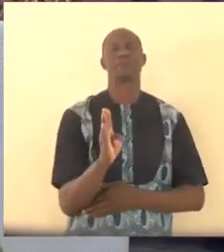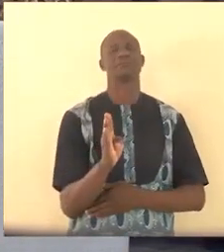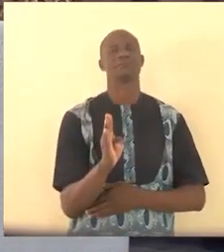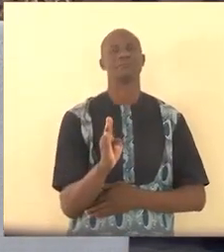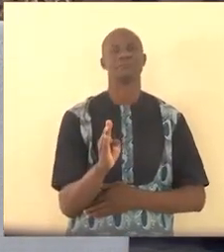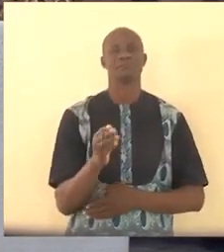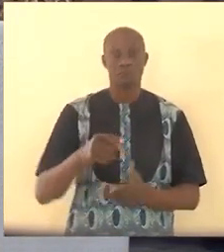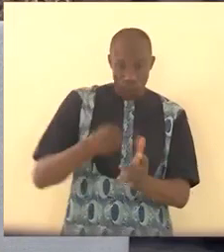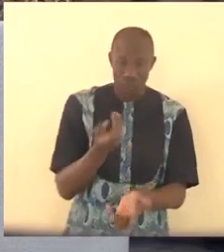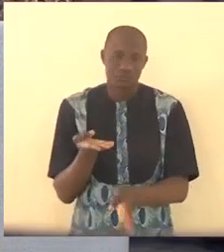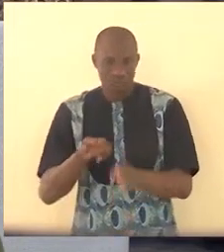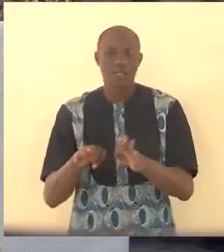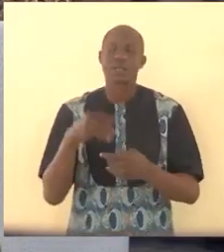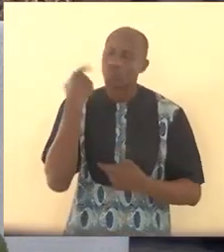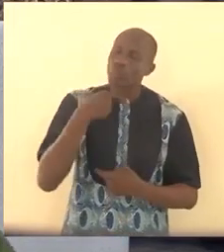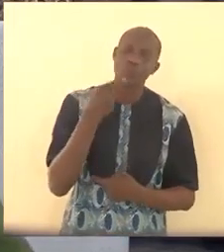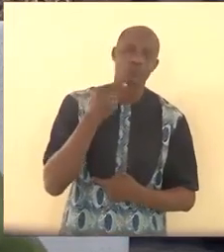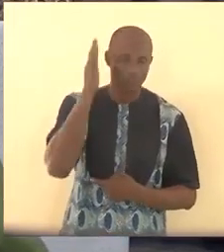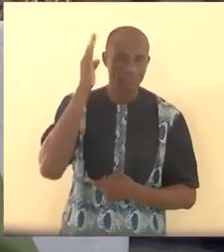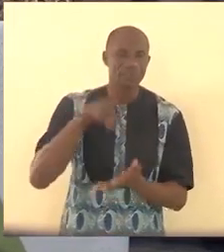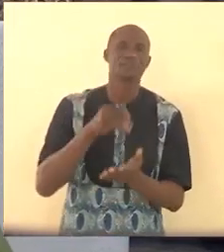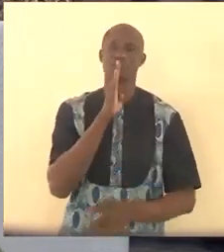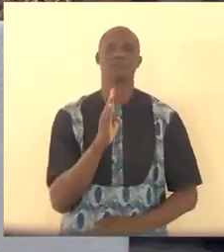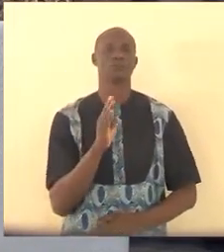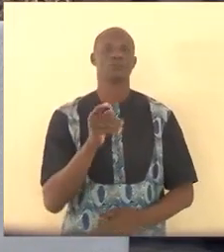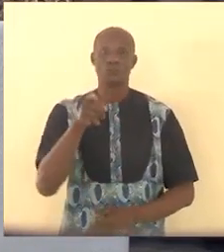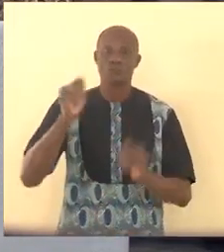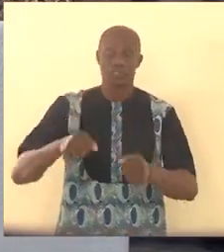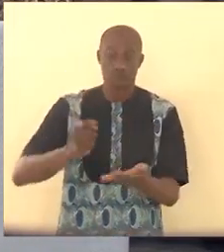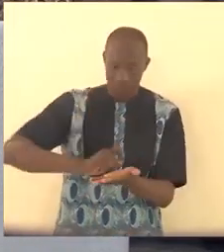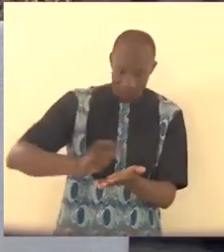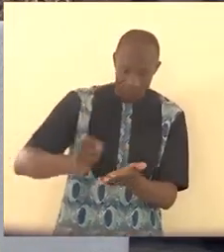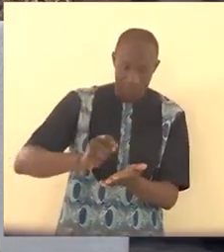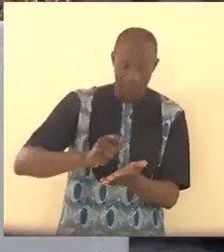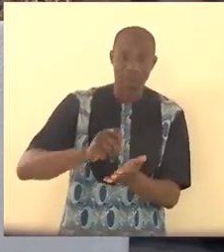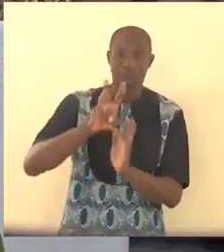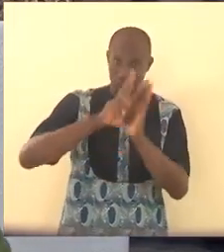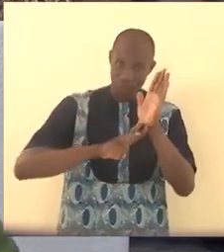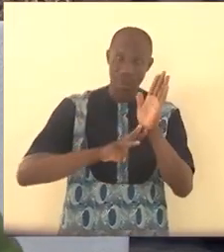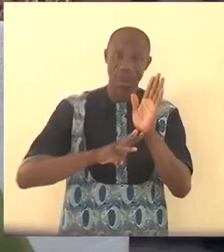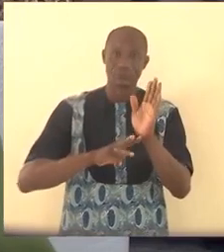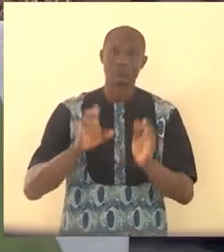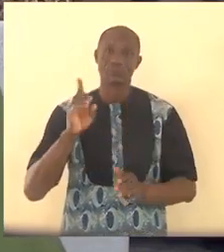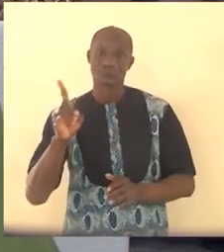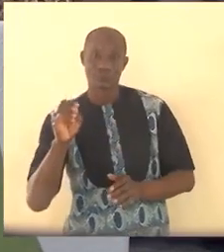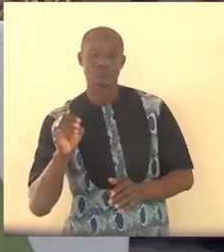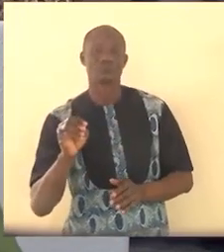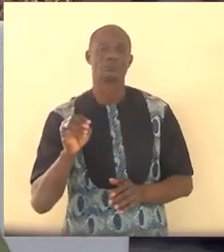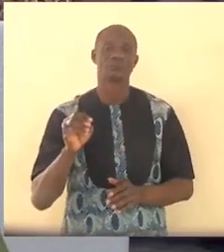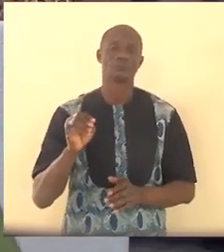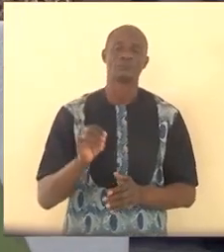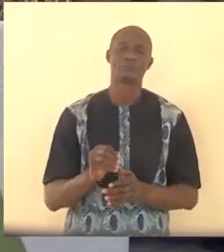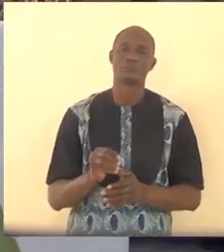it shall be? You can write will as much as you want, but you do will for your son so that it can go from